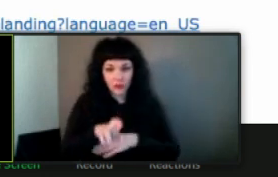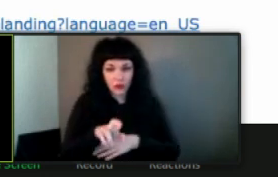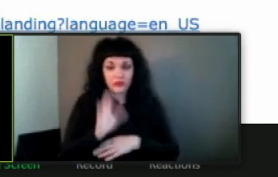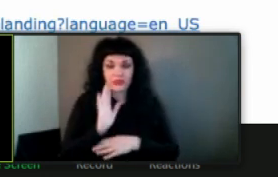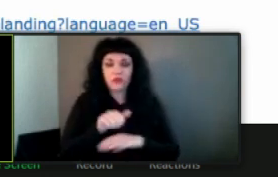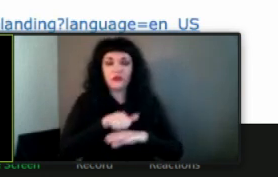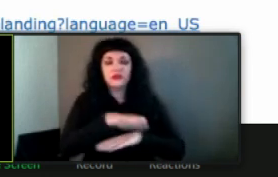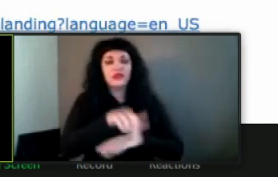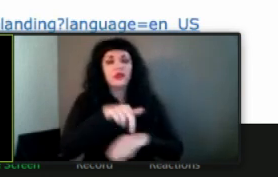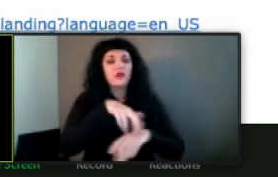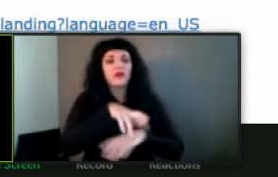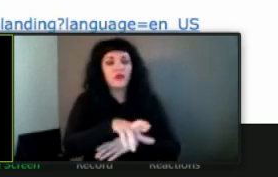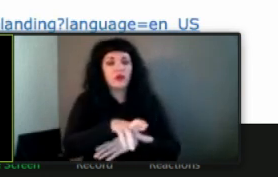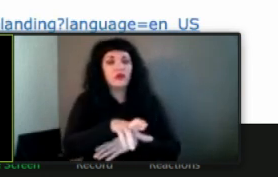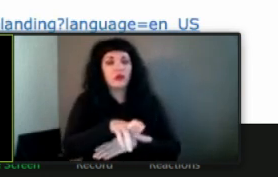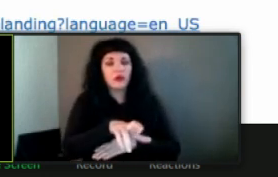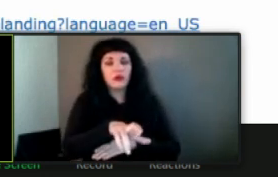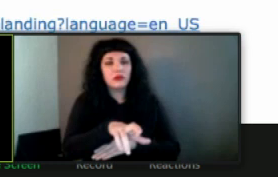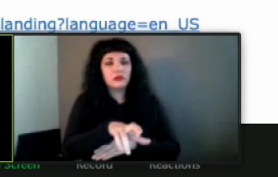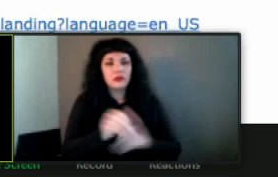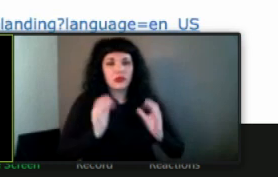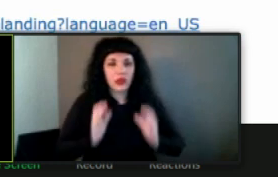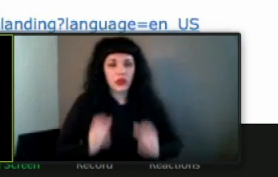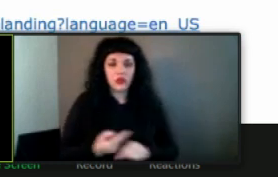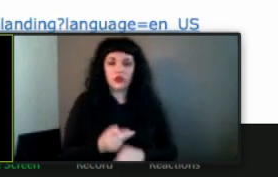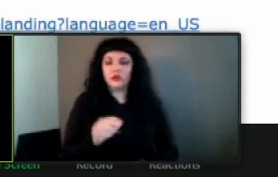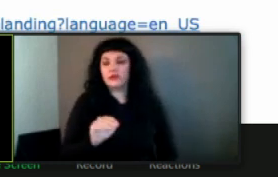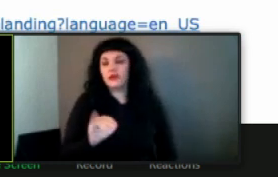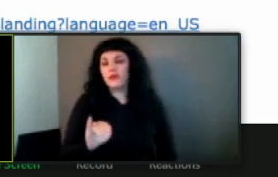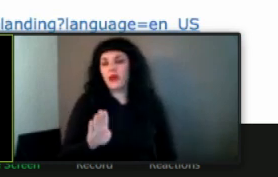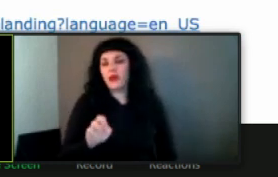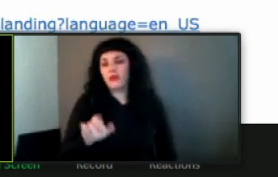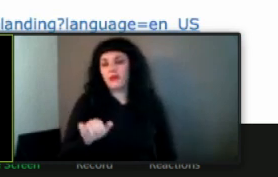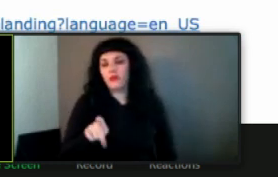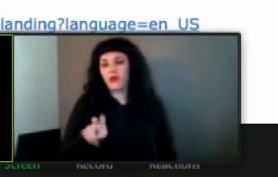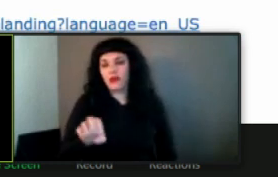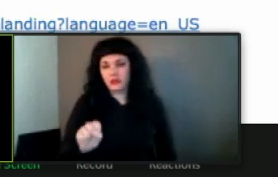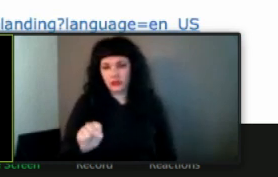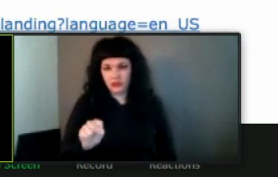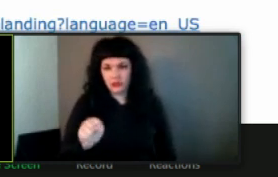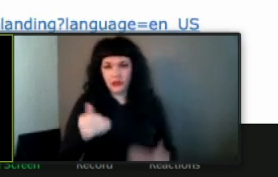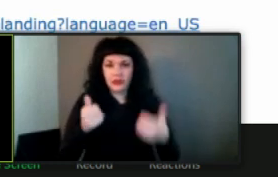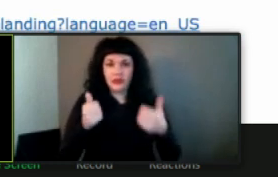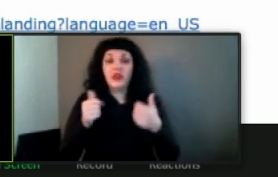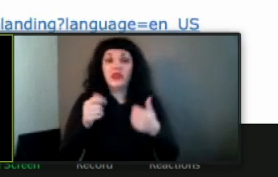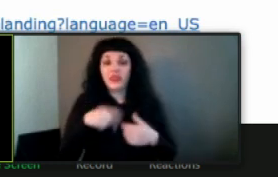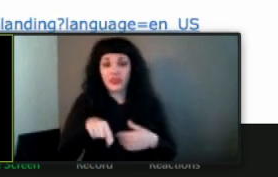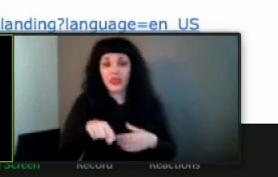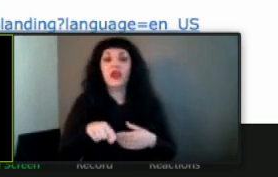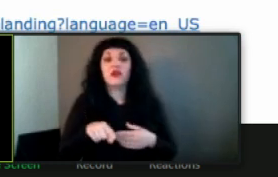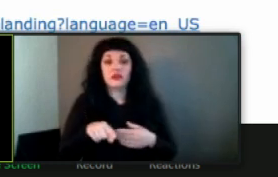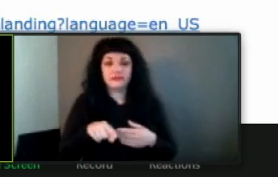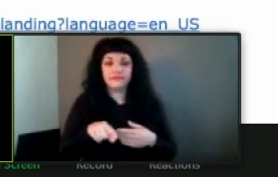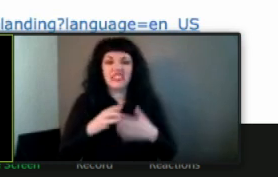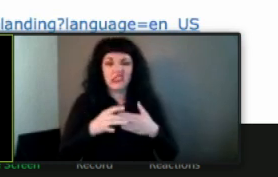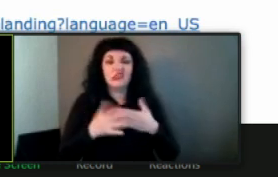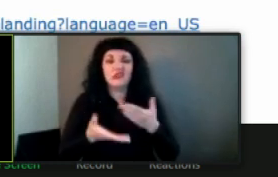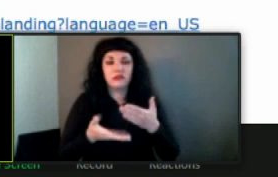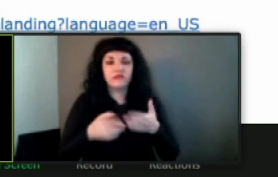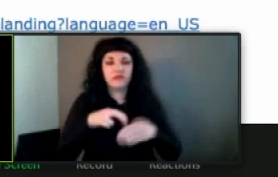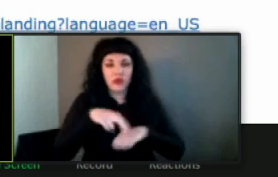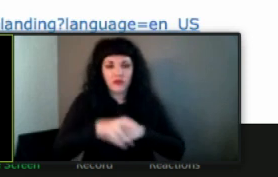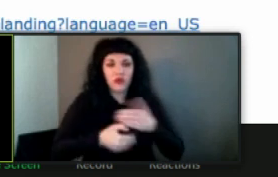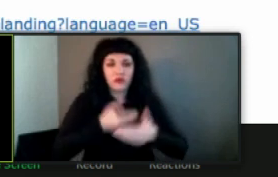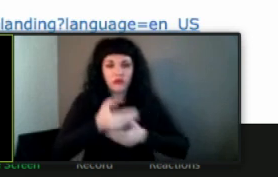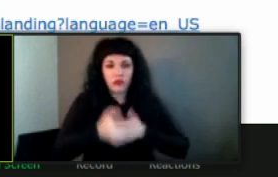referral from customers and using My Bridges and try to be that referral process in between. And the navigator is that one-on-one.